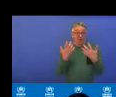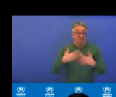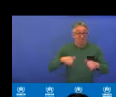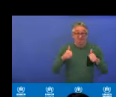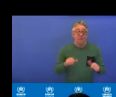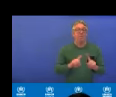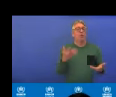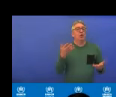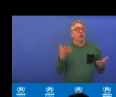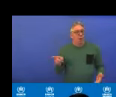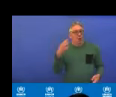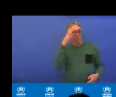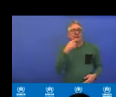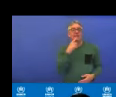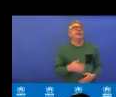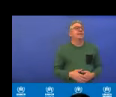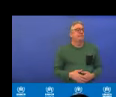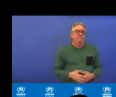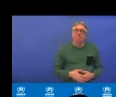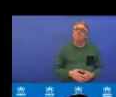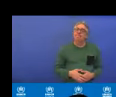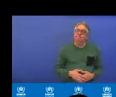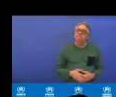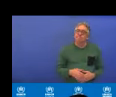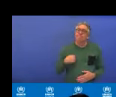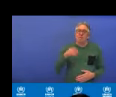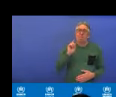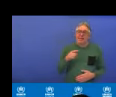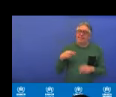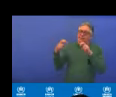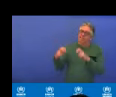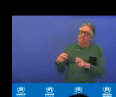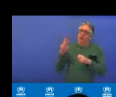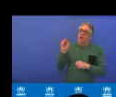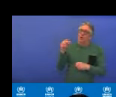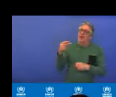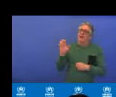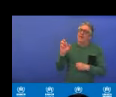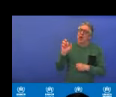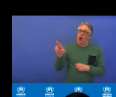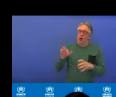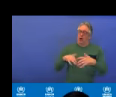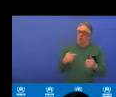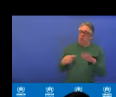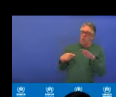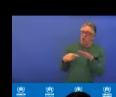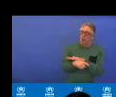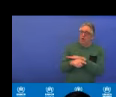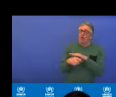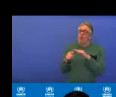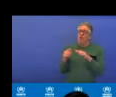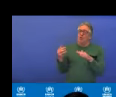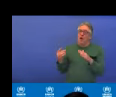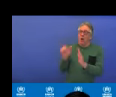okay, UNHCR, we're now happy to sit down and talk about how we can adjust the refugee law in order to ensure